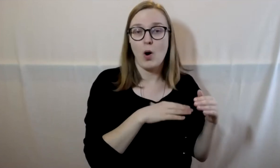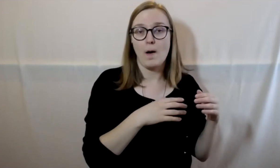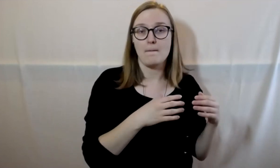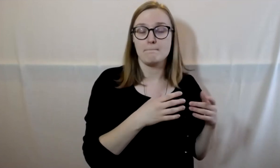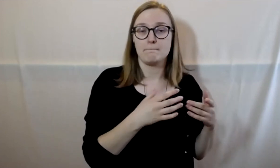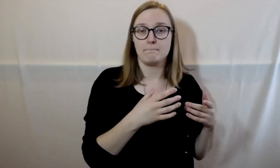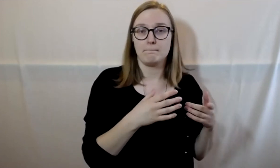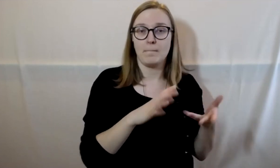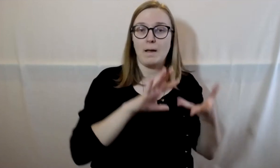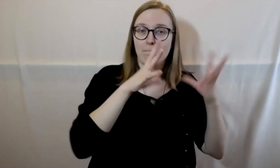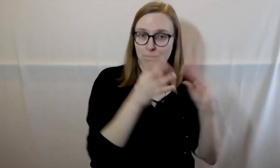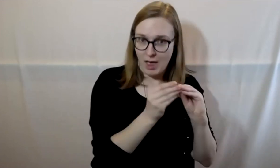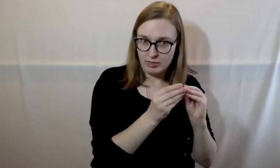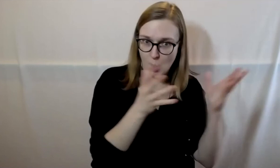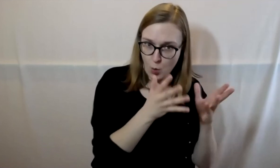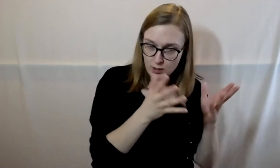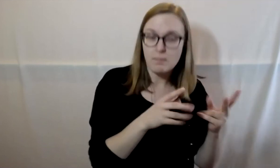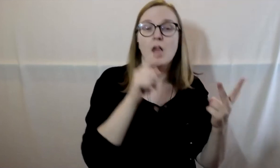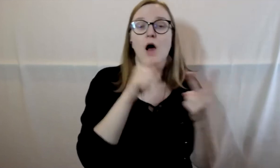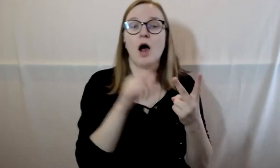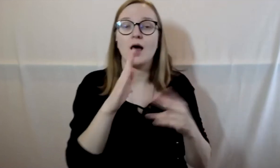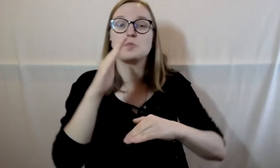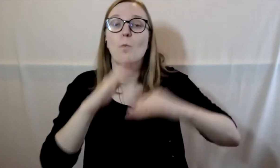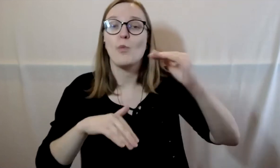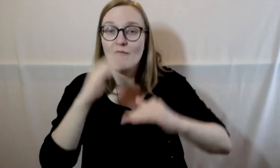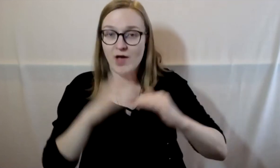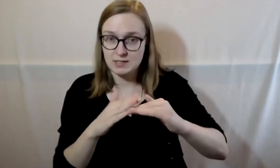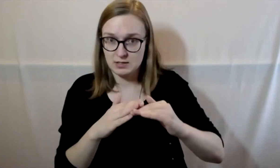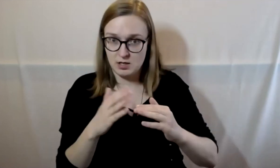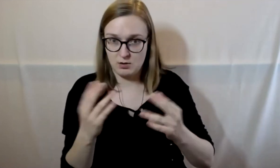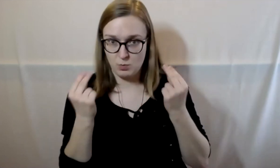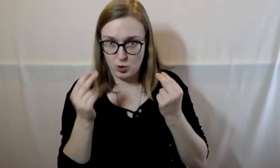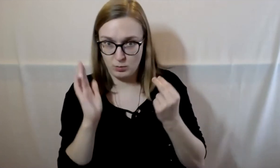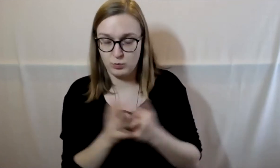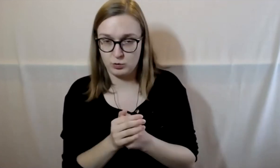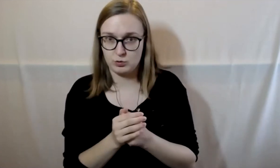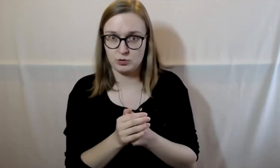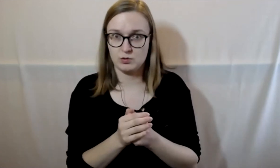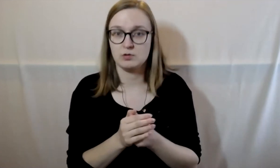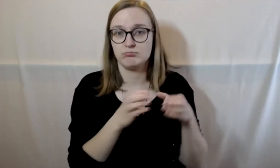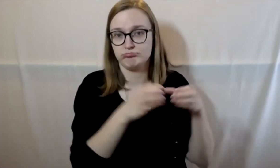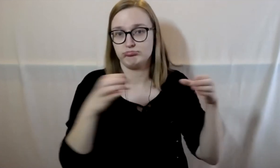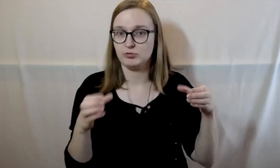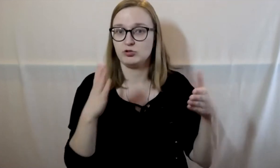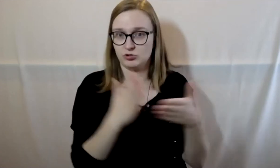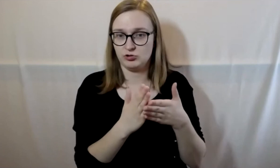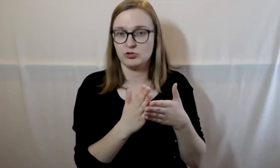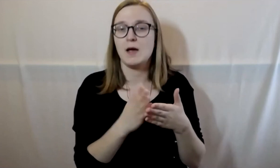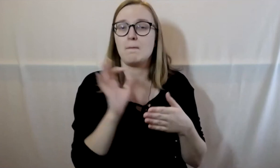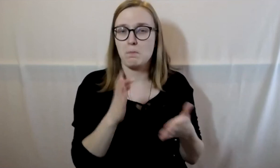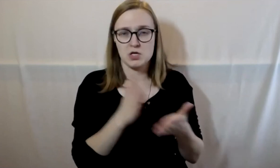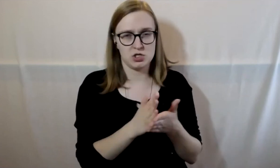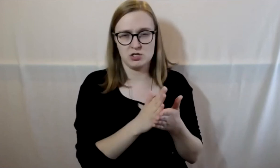vocational training, where they acquire secondary education. And they are not captured equally,